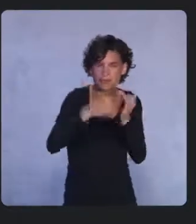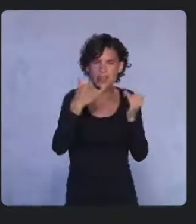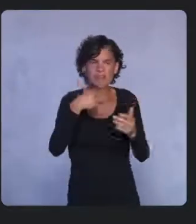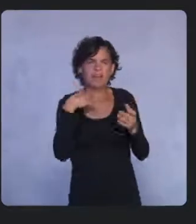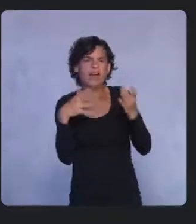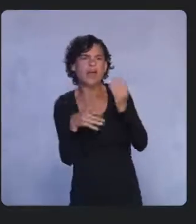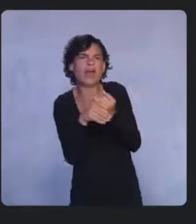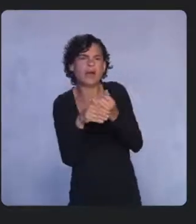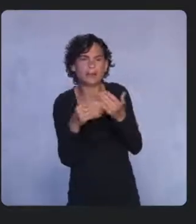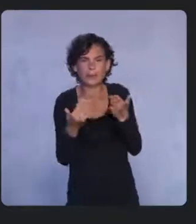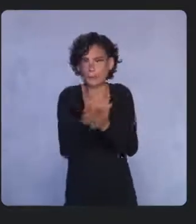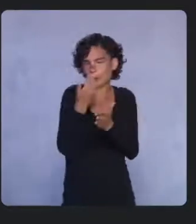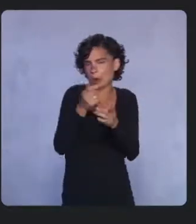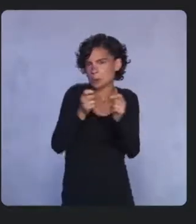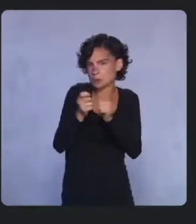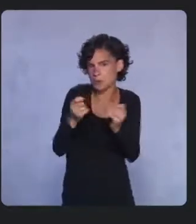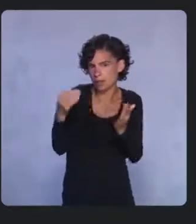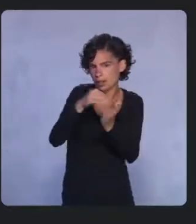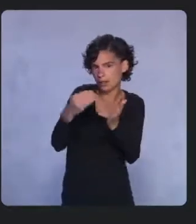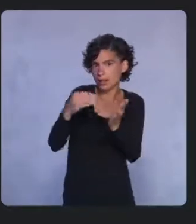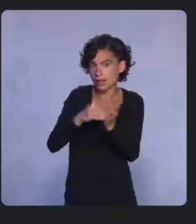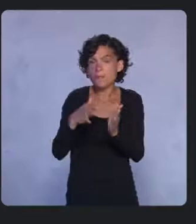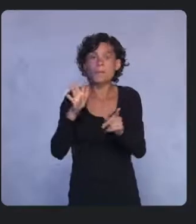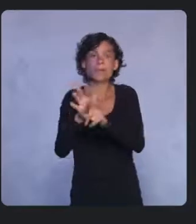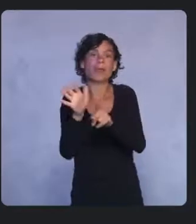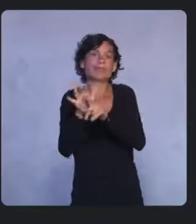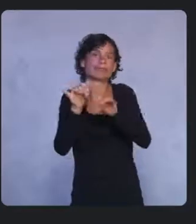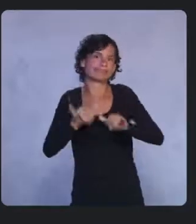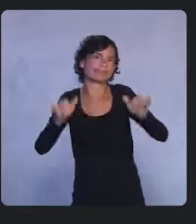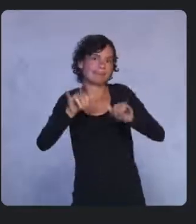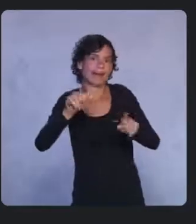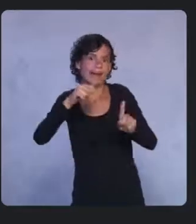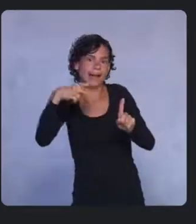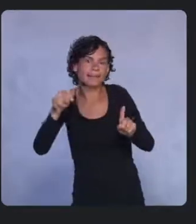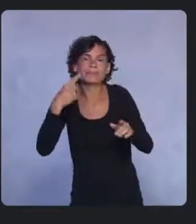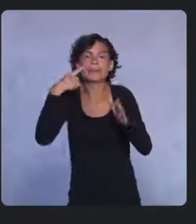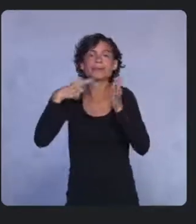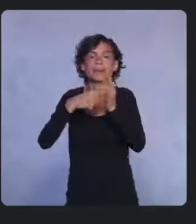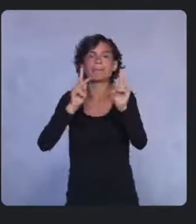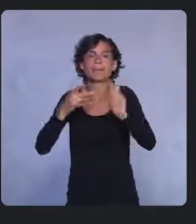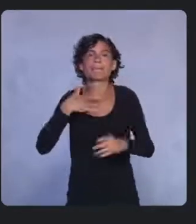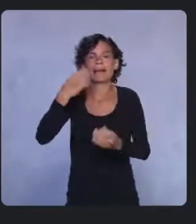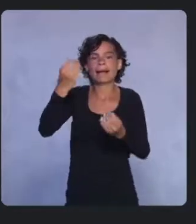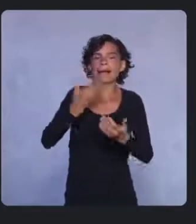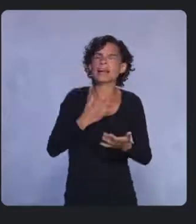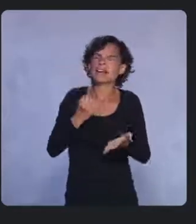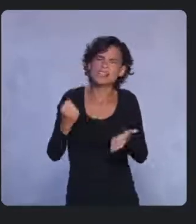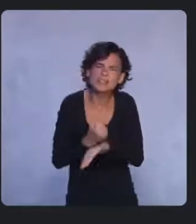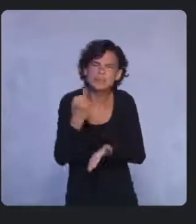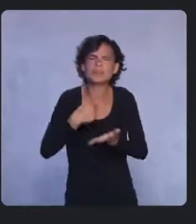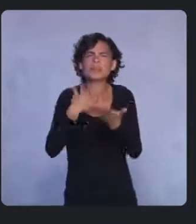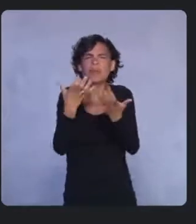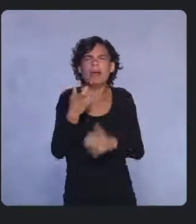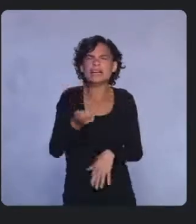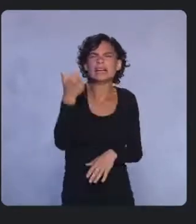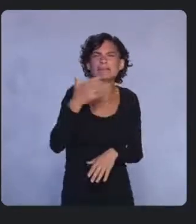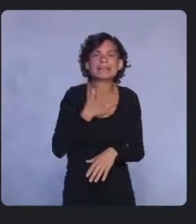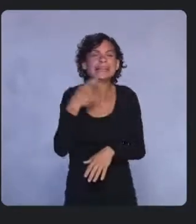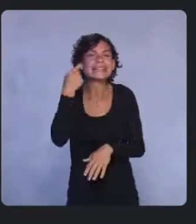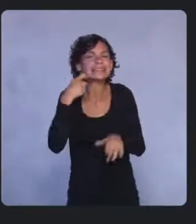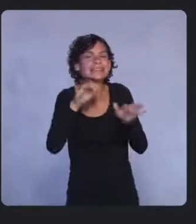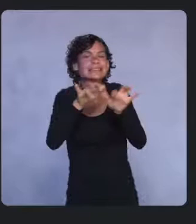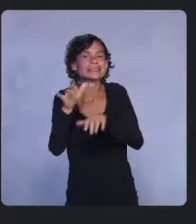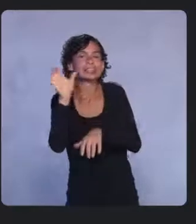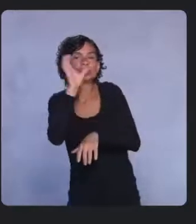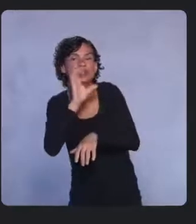see in our most popular apps. For example, people tell us they sometimes wish they could easily delete the last thing they searched. And